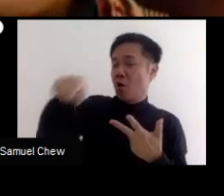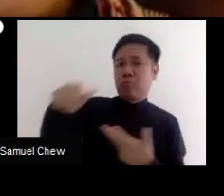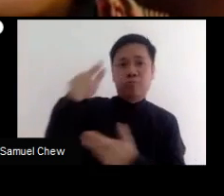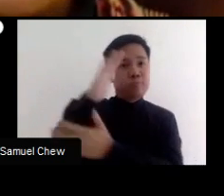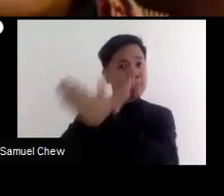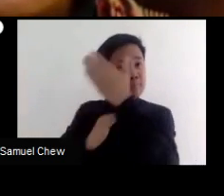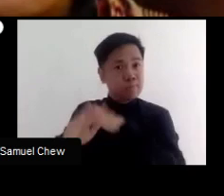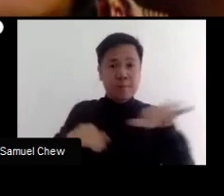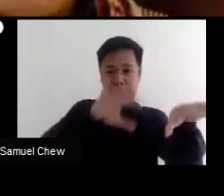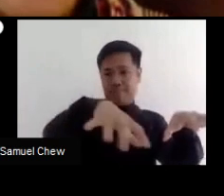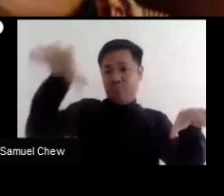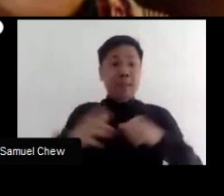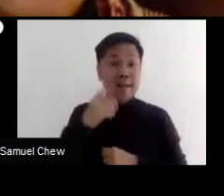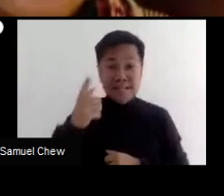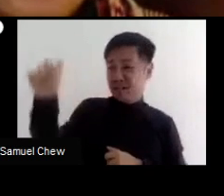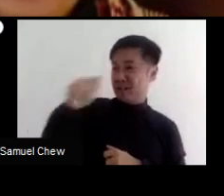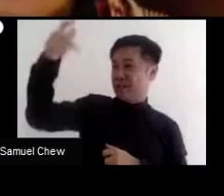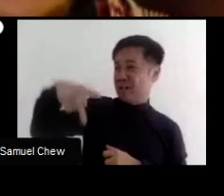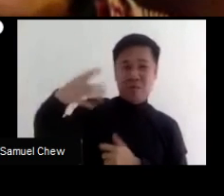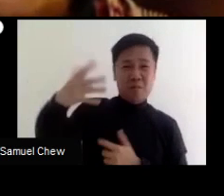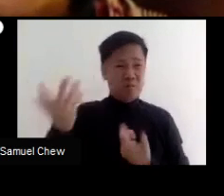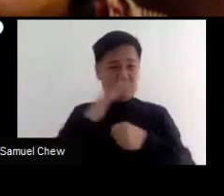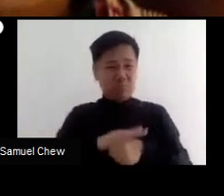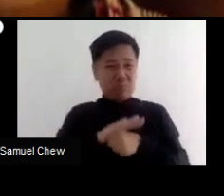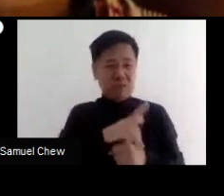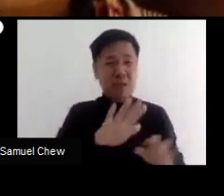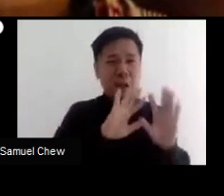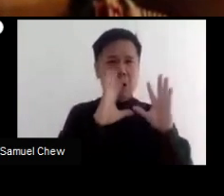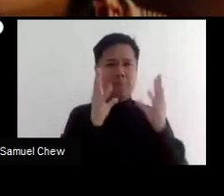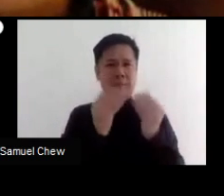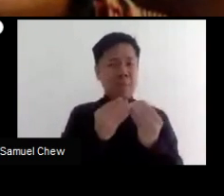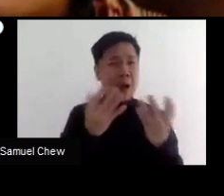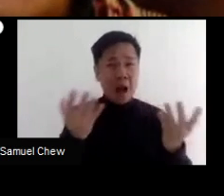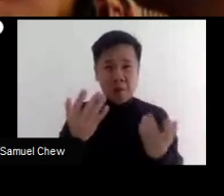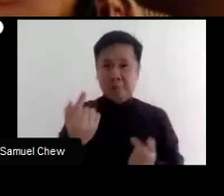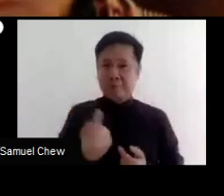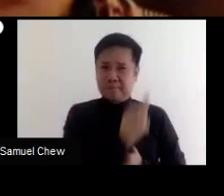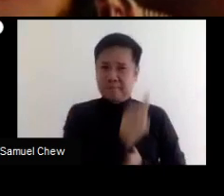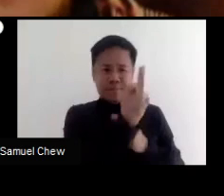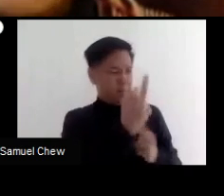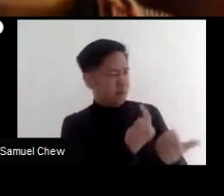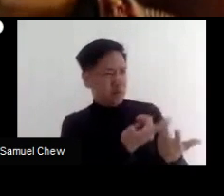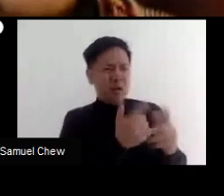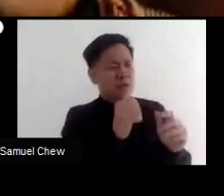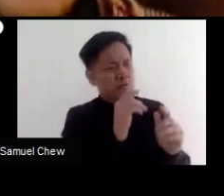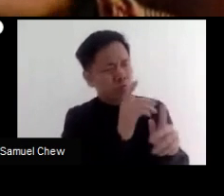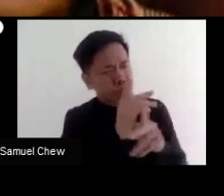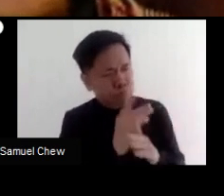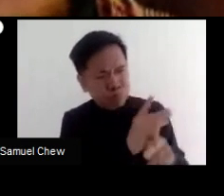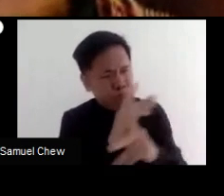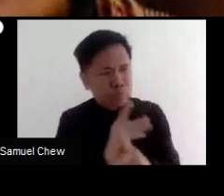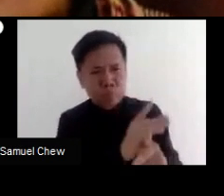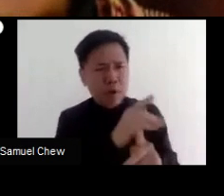is enormous pressure of family members to take care for their family elderly. So this